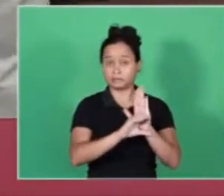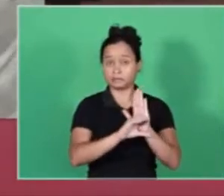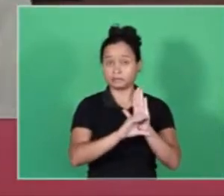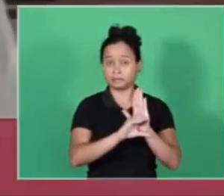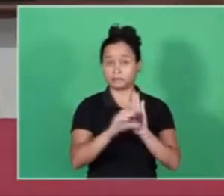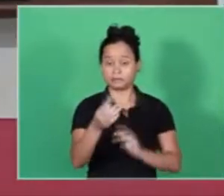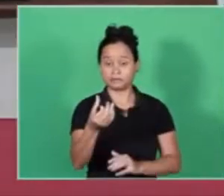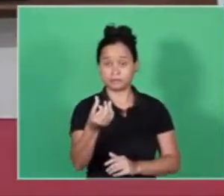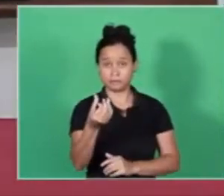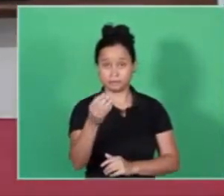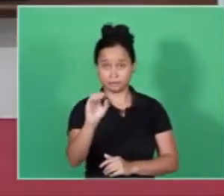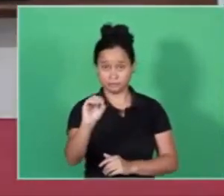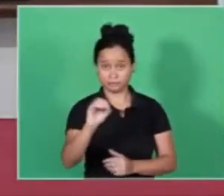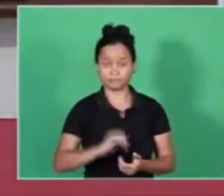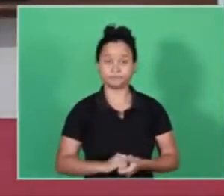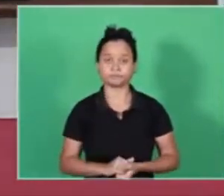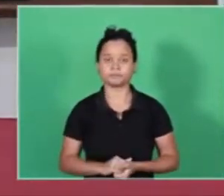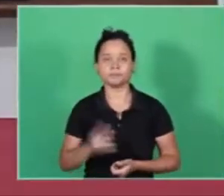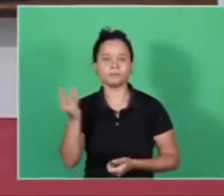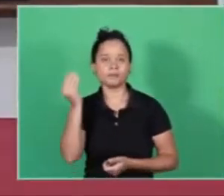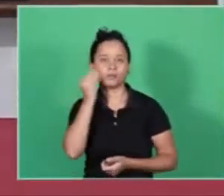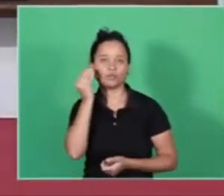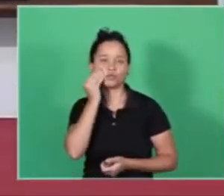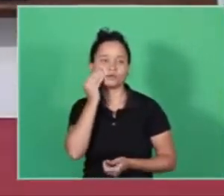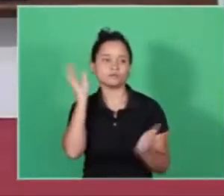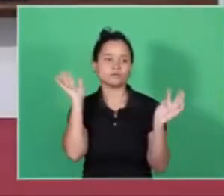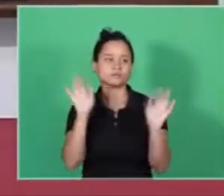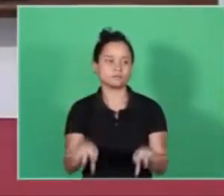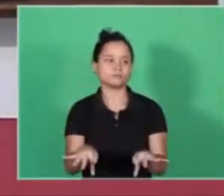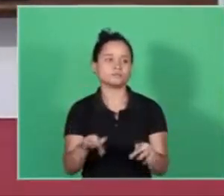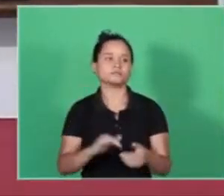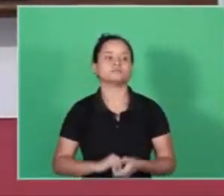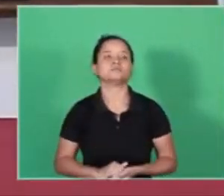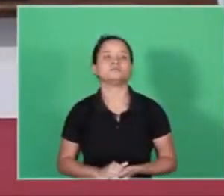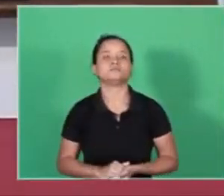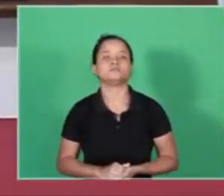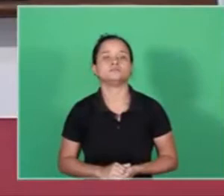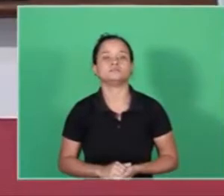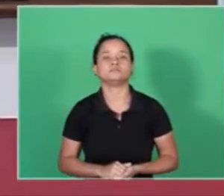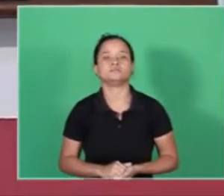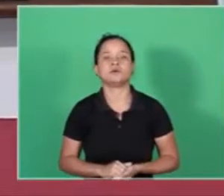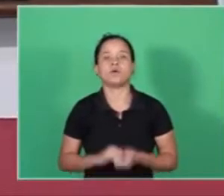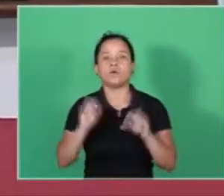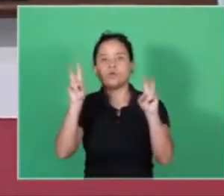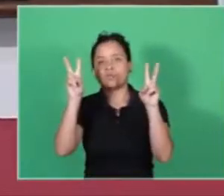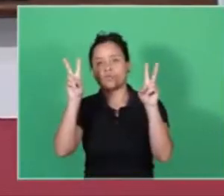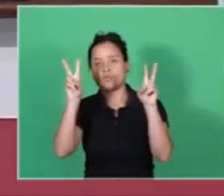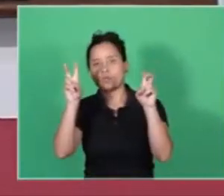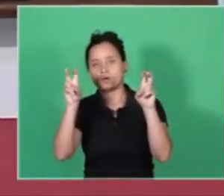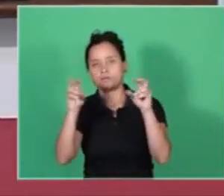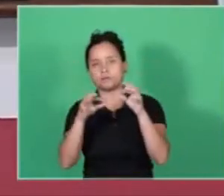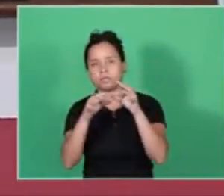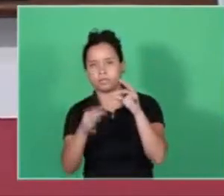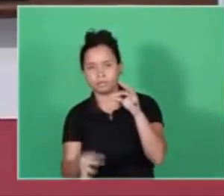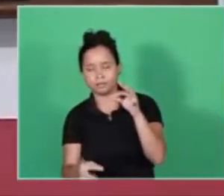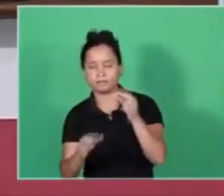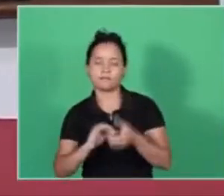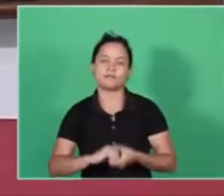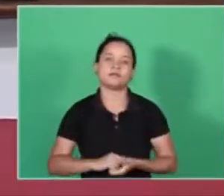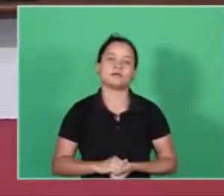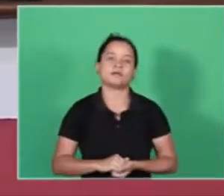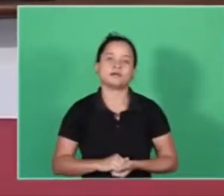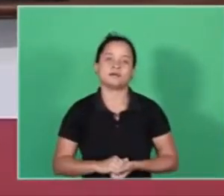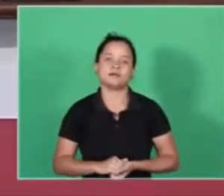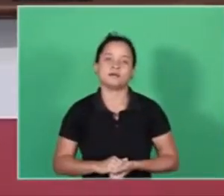60s, I want to conclude, because this is a vast topic. I don't want to take too long. When we got